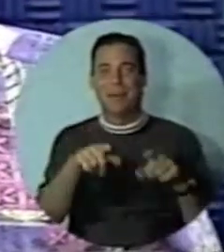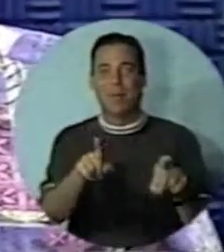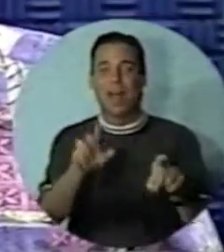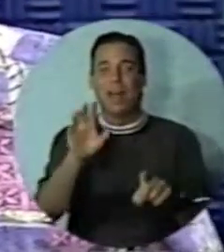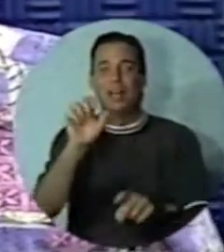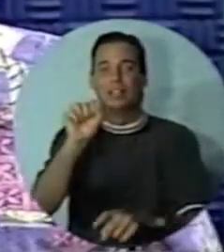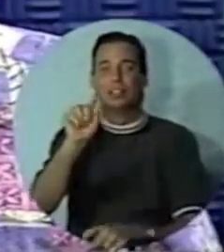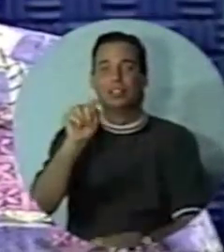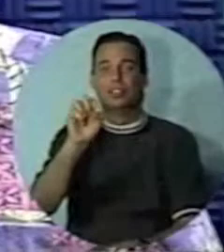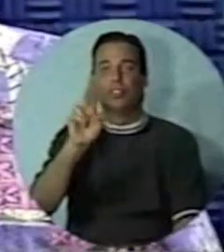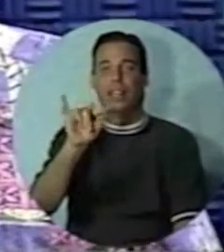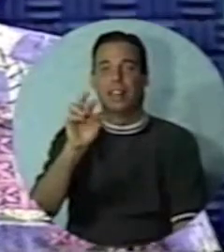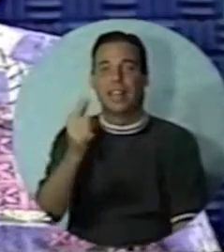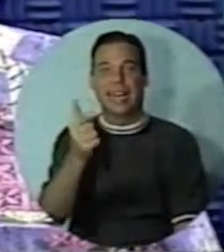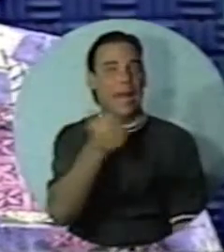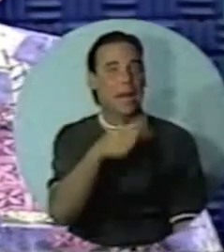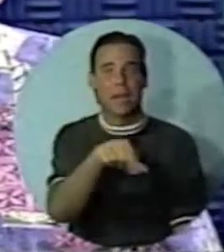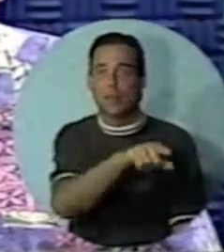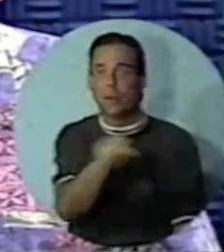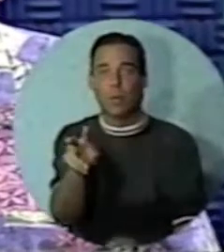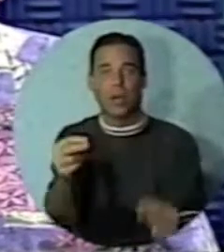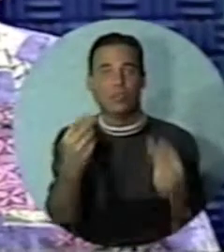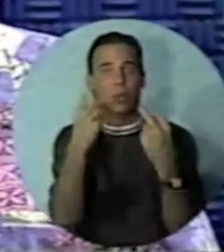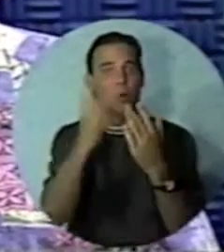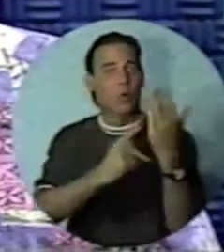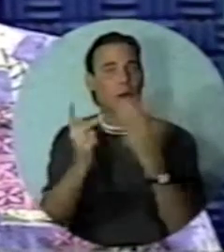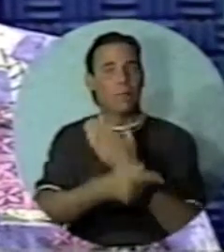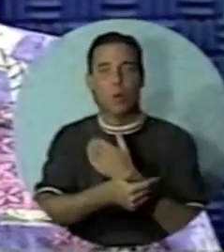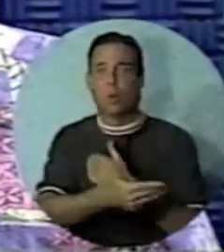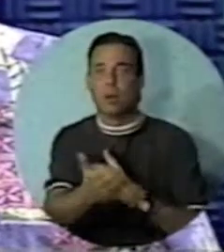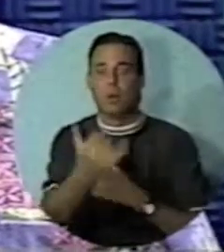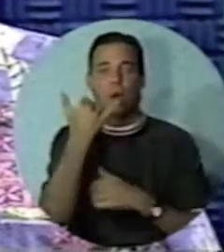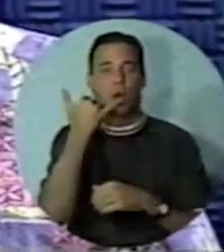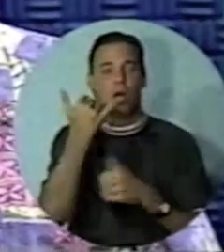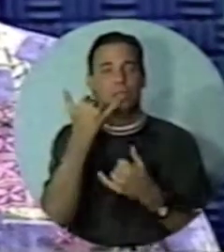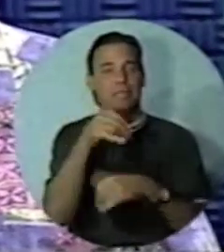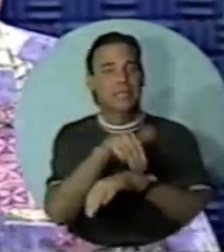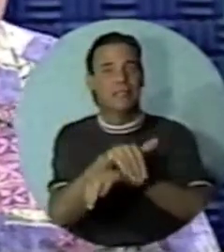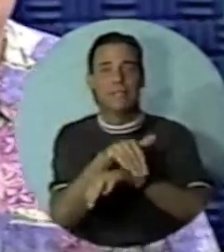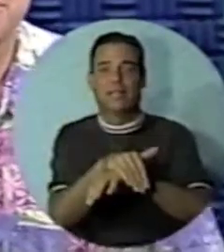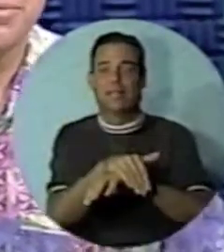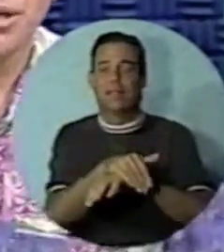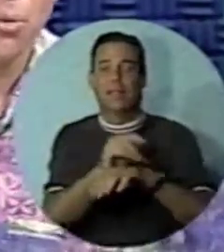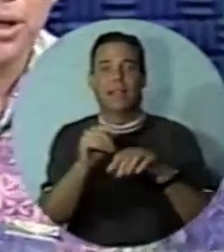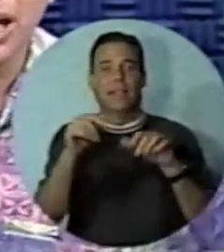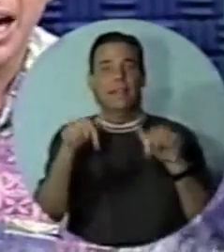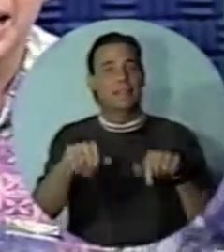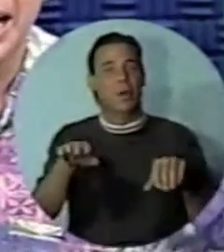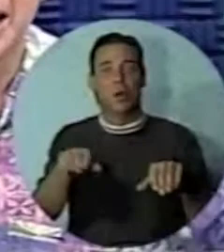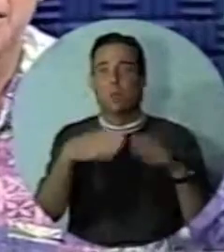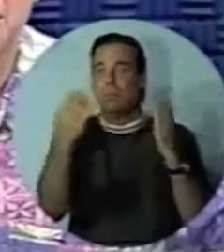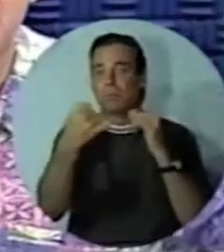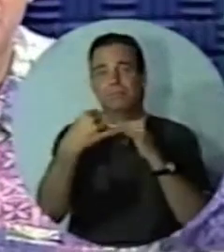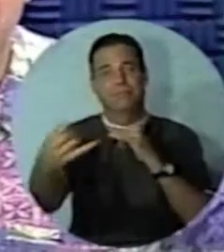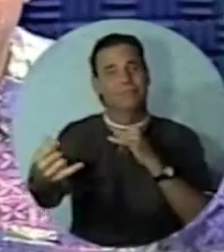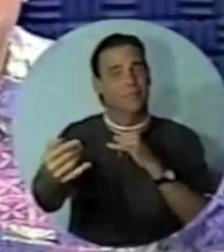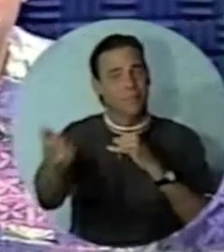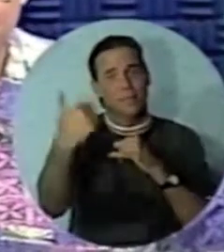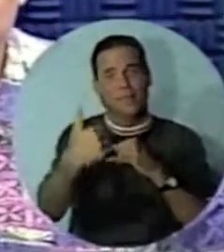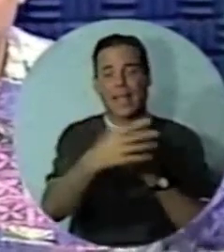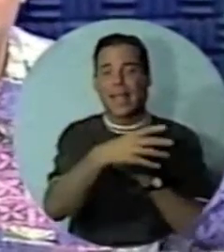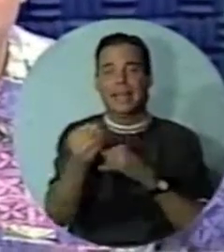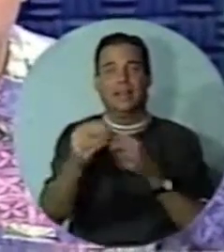and anyone else who is viewing this program, you are very welcome to give us a ring this evening. This is an open line, and